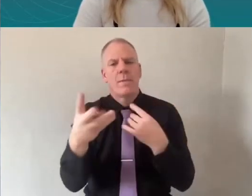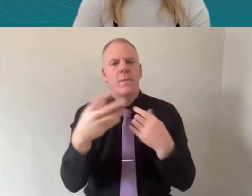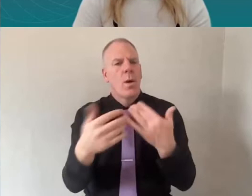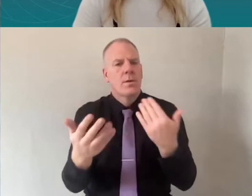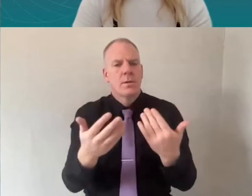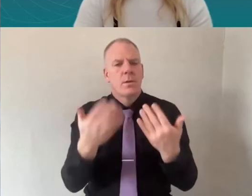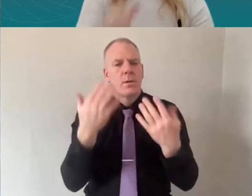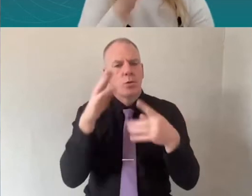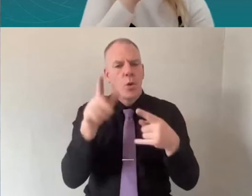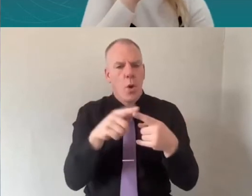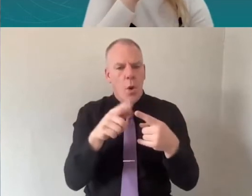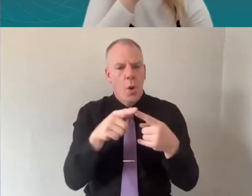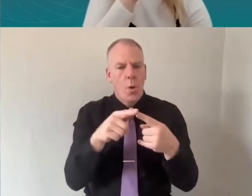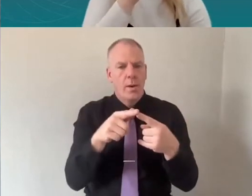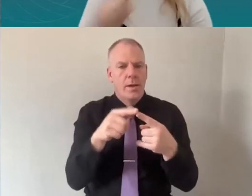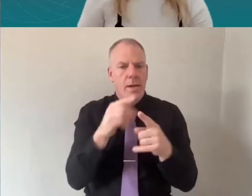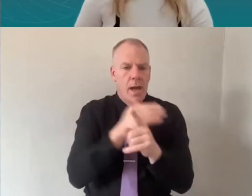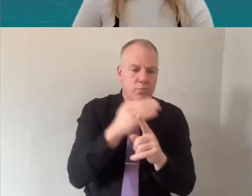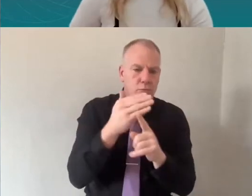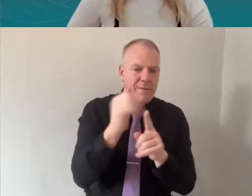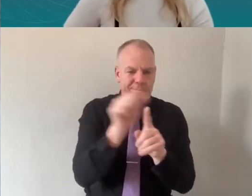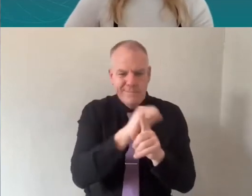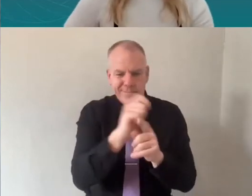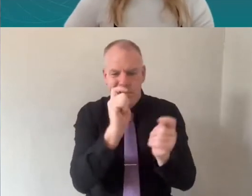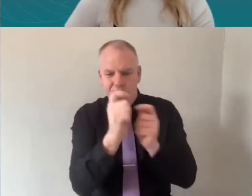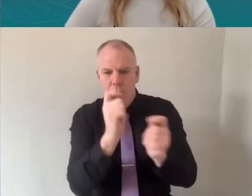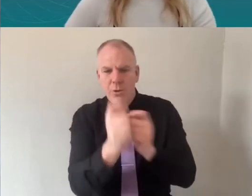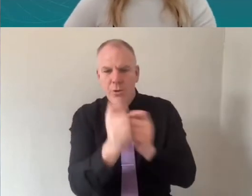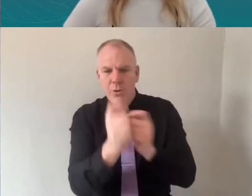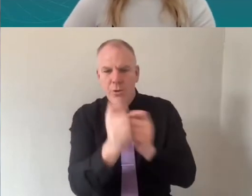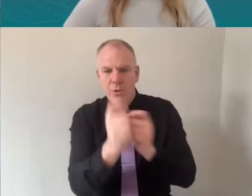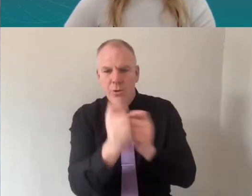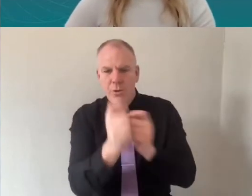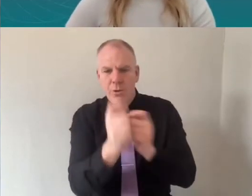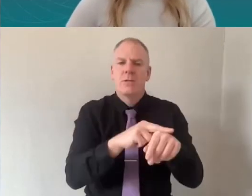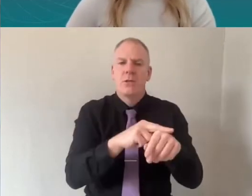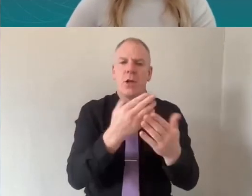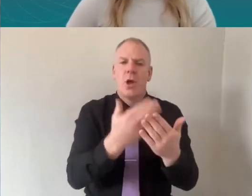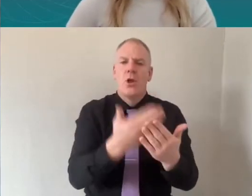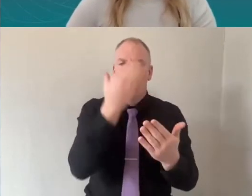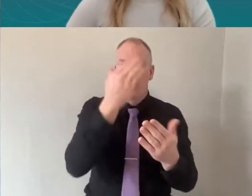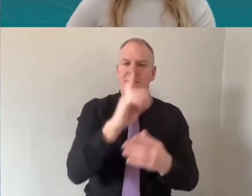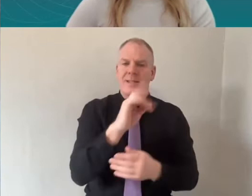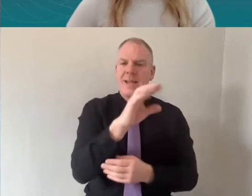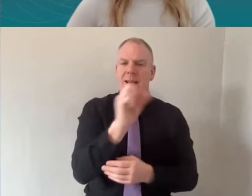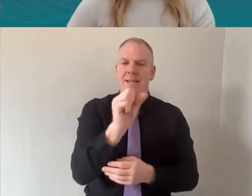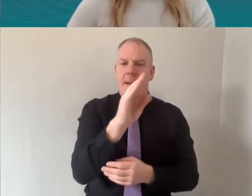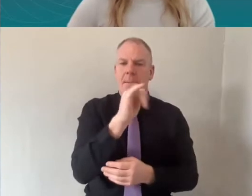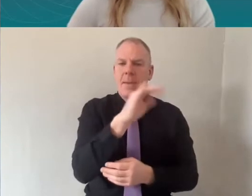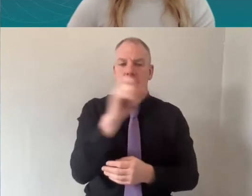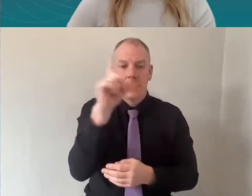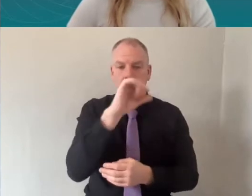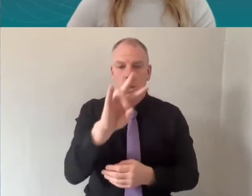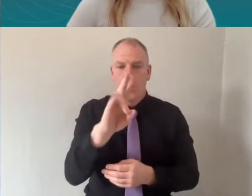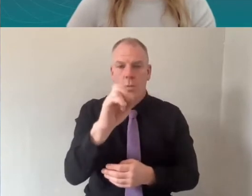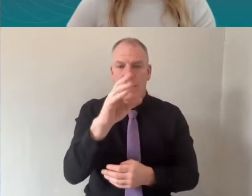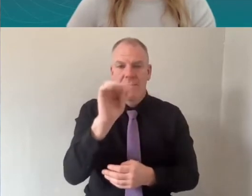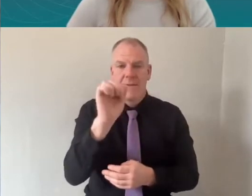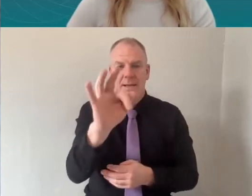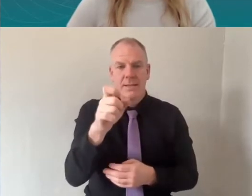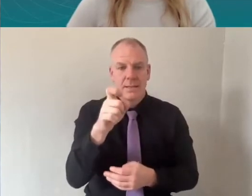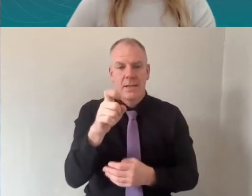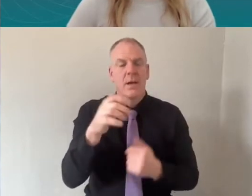redevelop, enhance and modernise the National Learners Database Qualifacts as a resource of quality assured